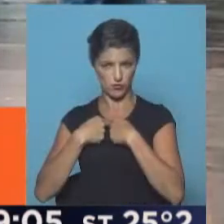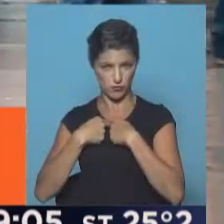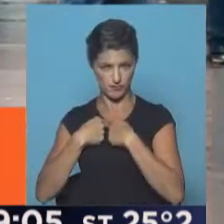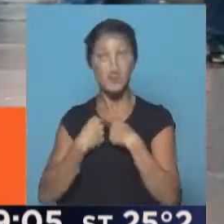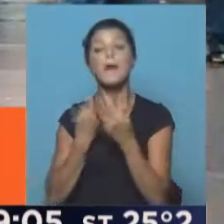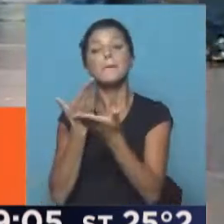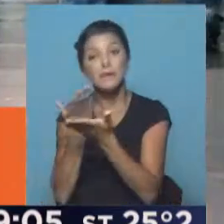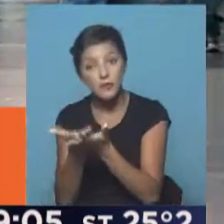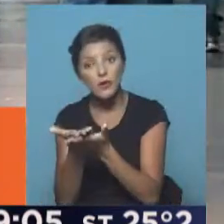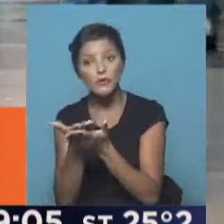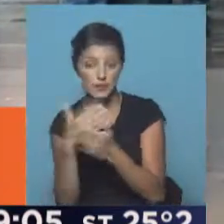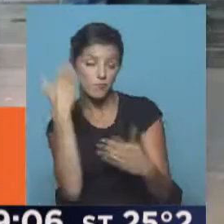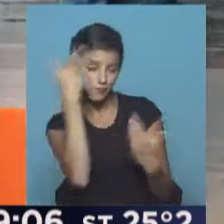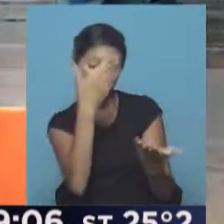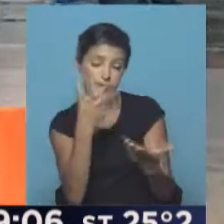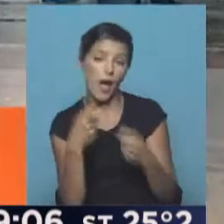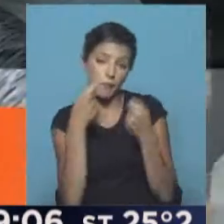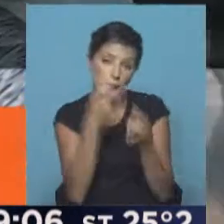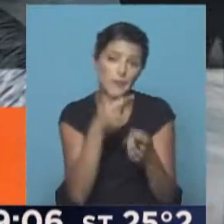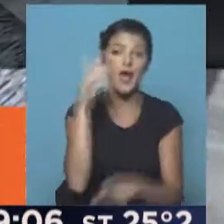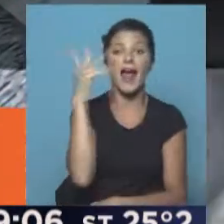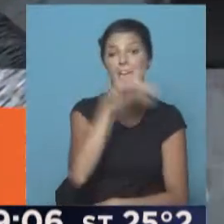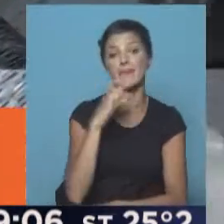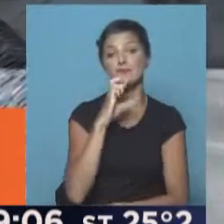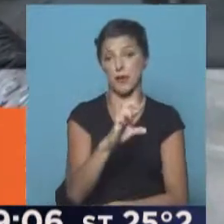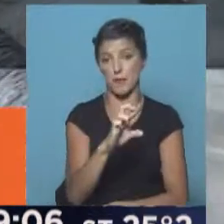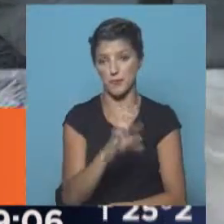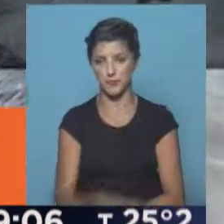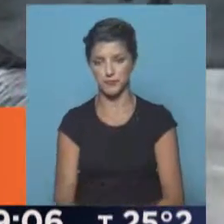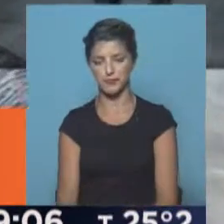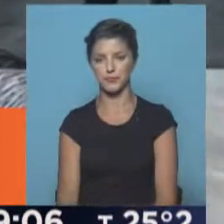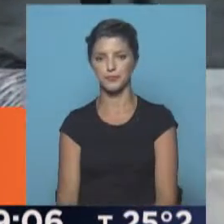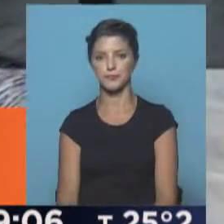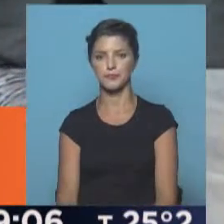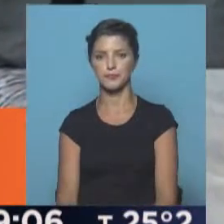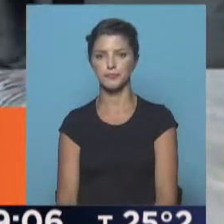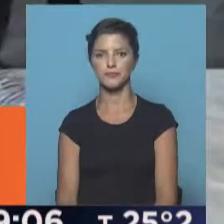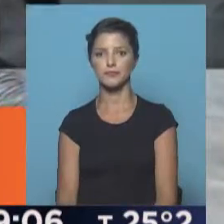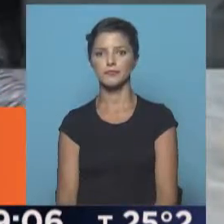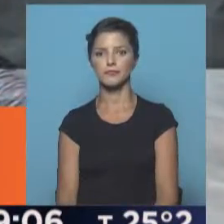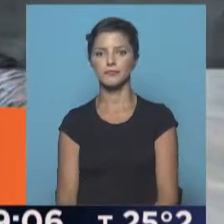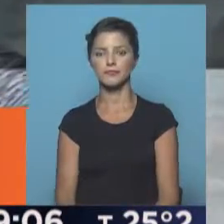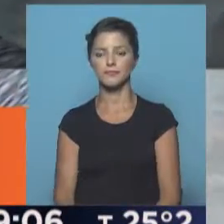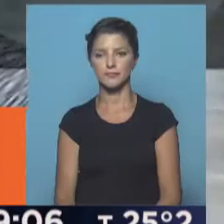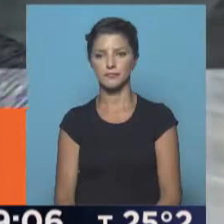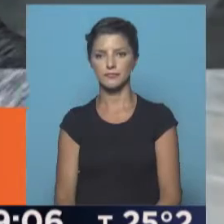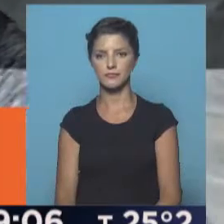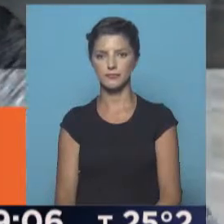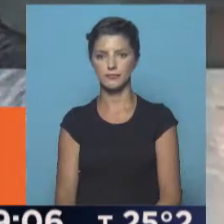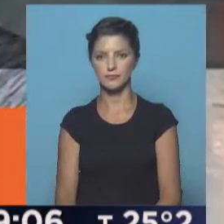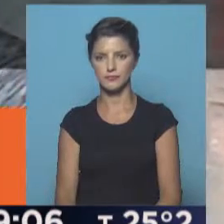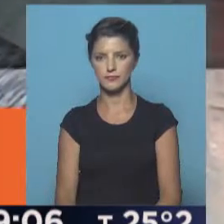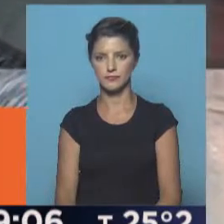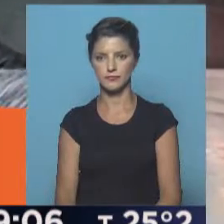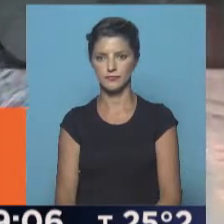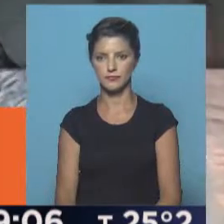que le dieran una chance al liderazgo de Trump. Oh, I'm very happy with the outcome. My husband and I are farmers, and we know that he